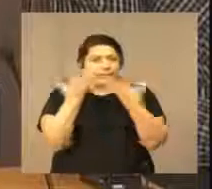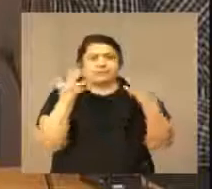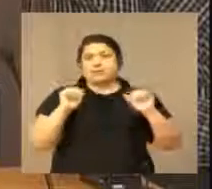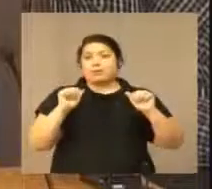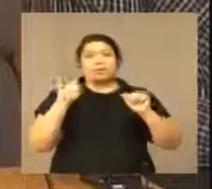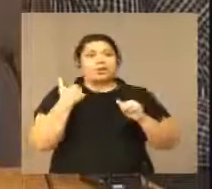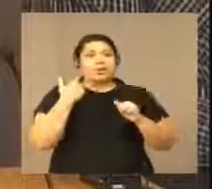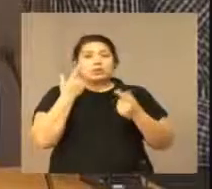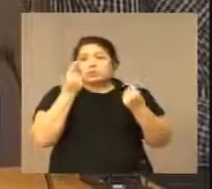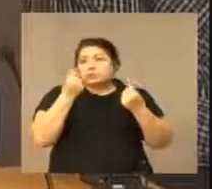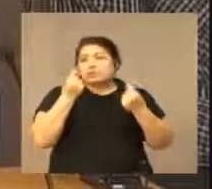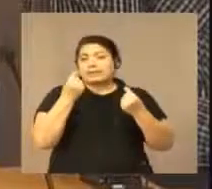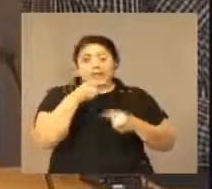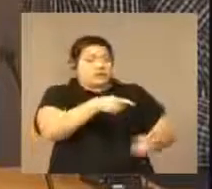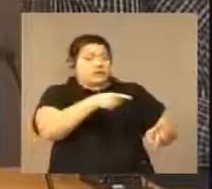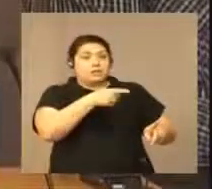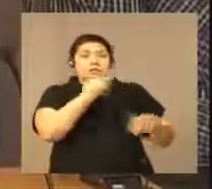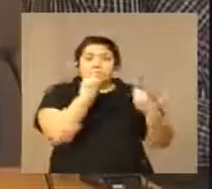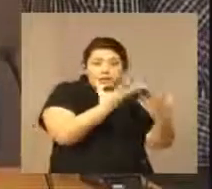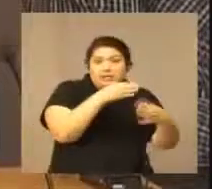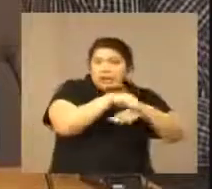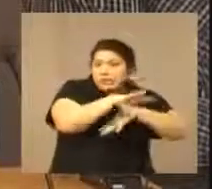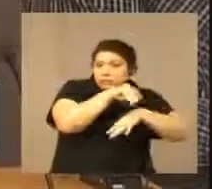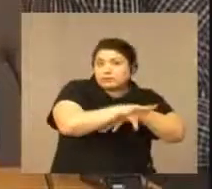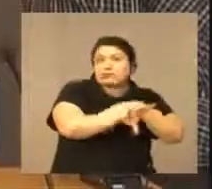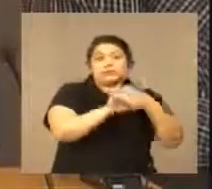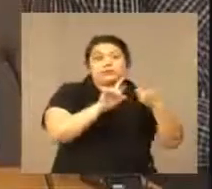provide counseling, to provide